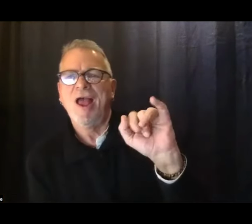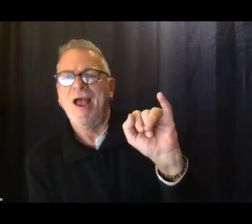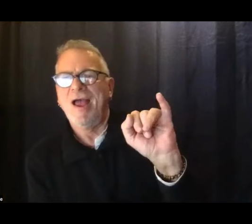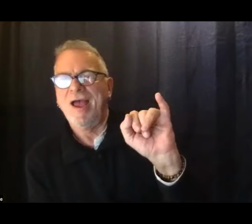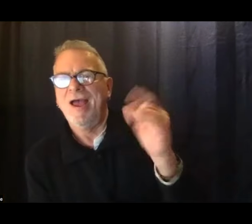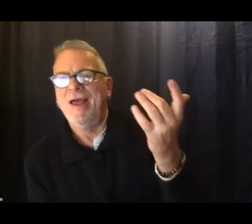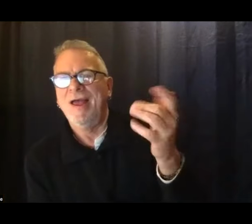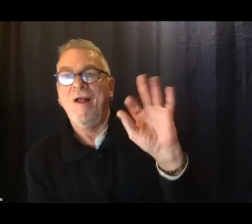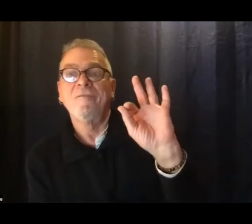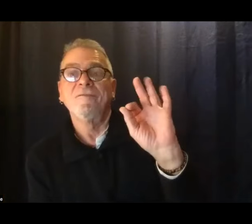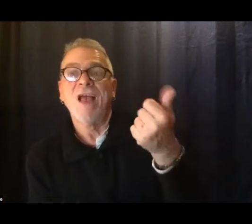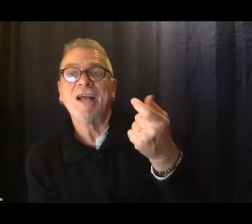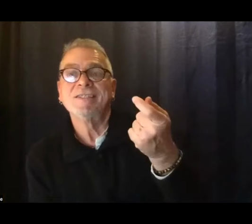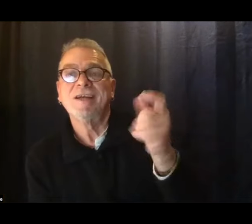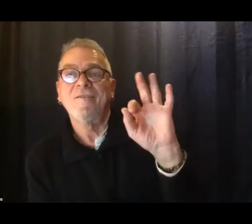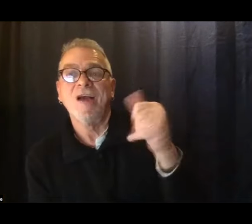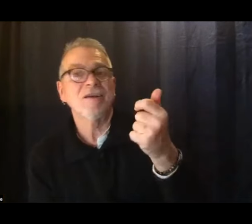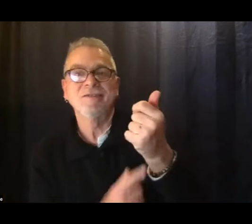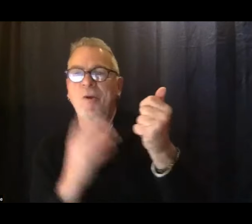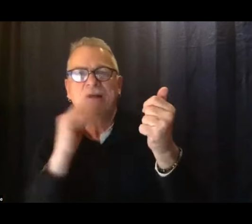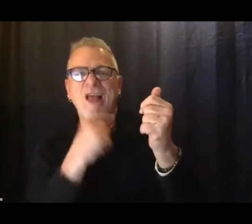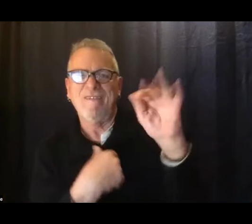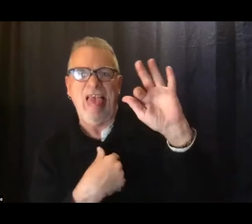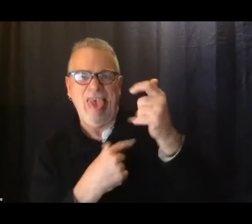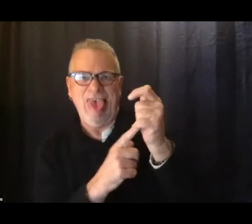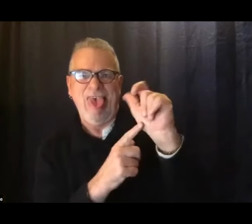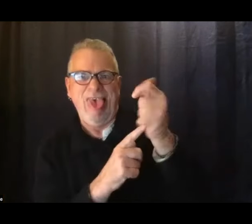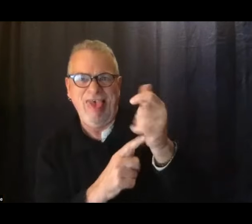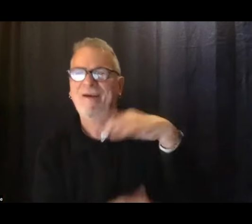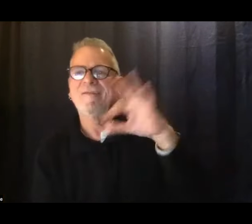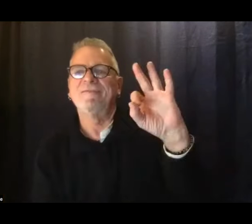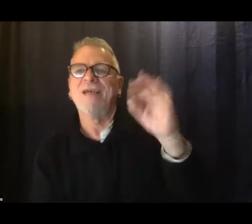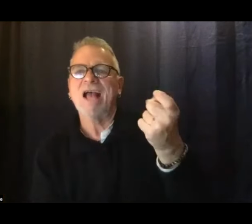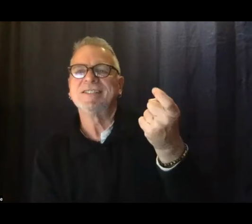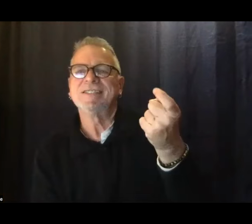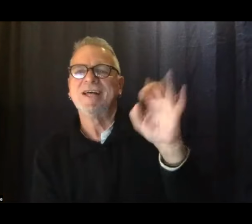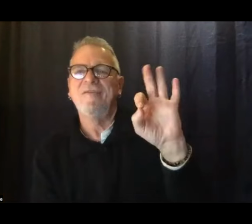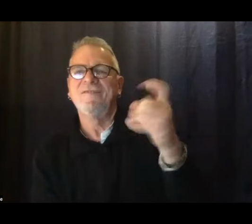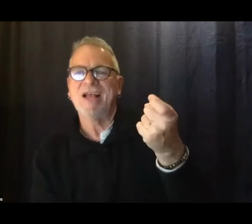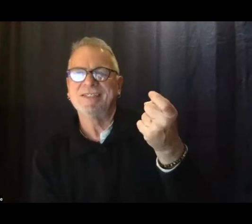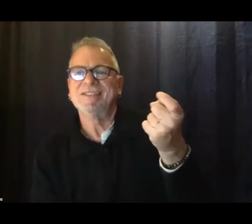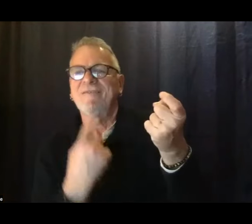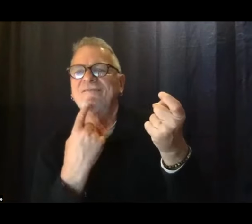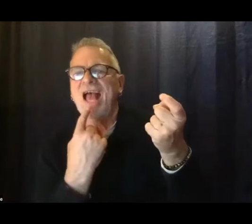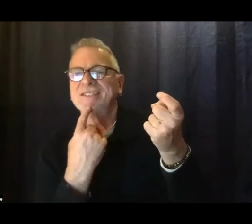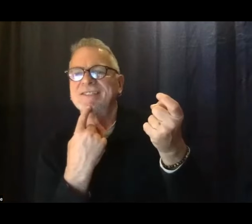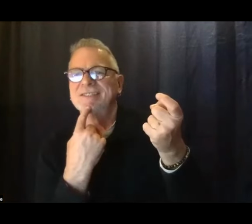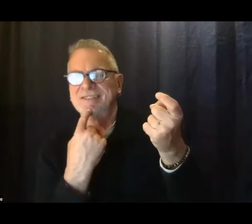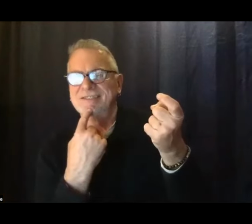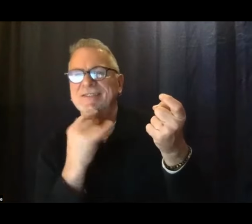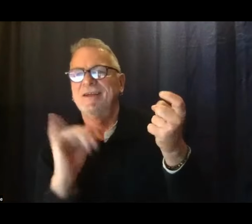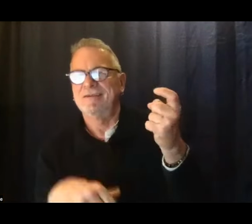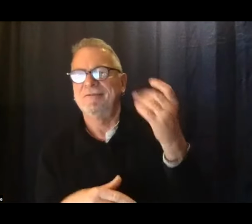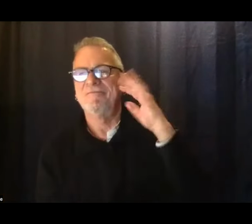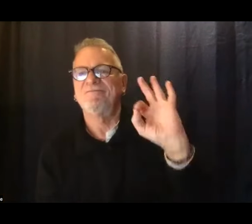disappear. Where'd the I go? F to the X. And then fax, right? The A's, it doesn't pop up